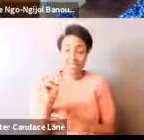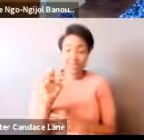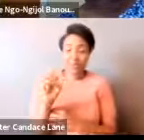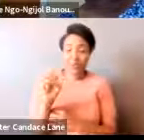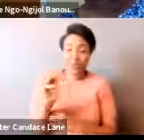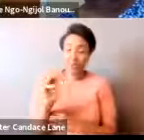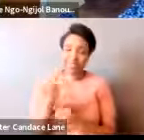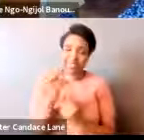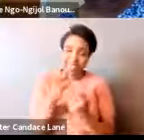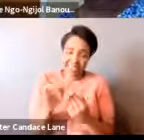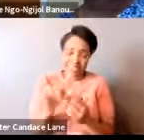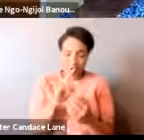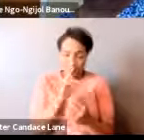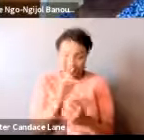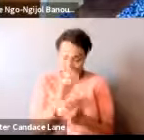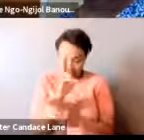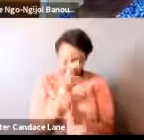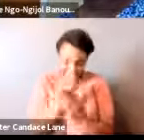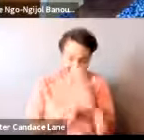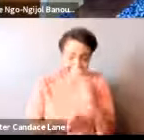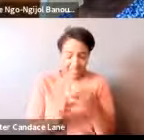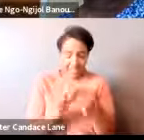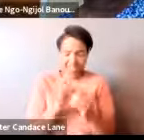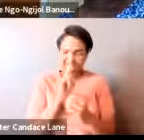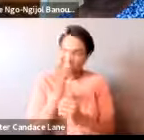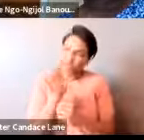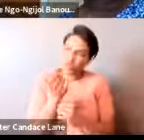mind-boggling to think that